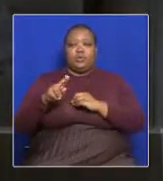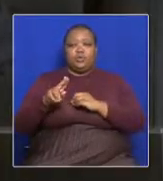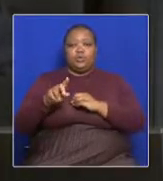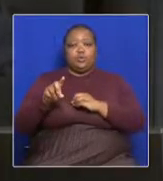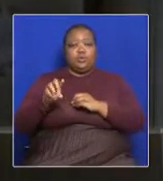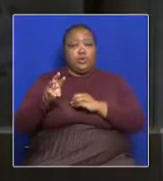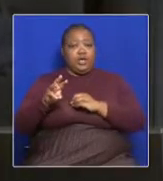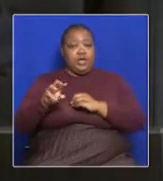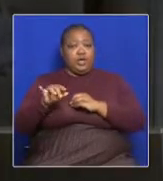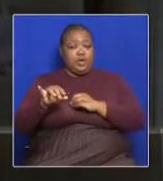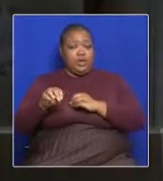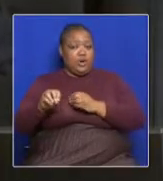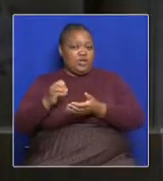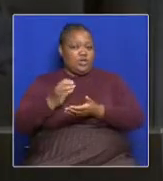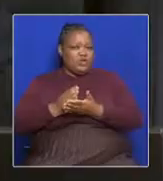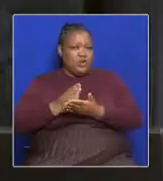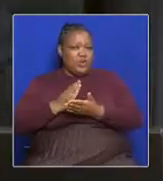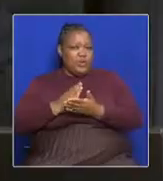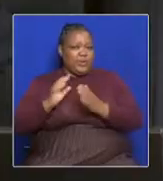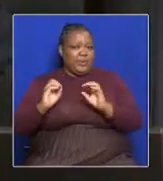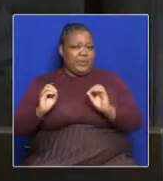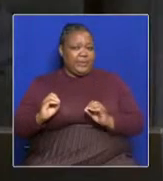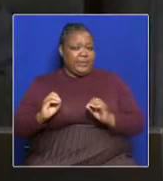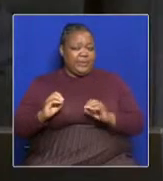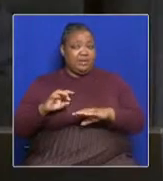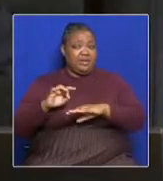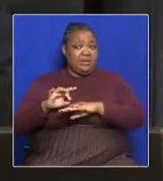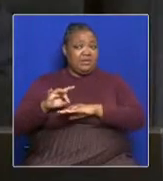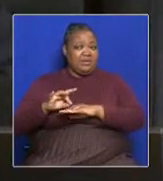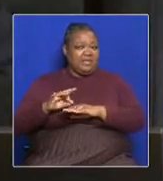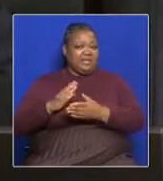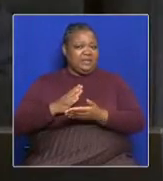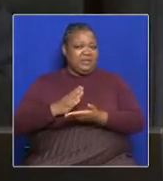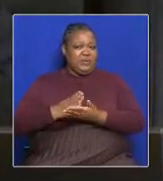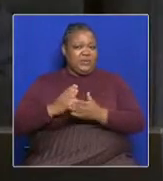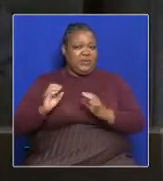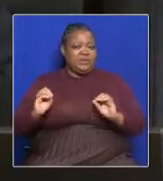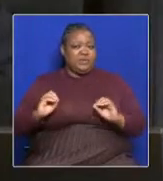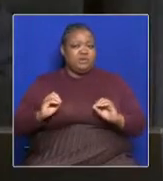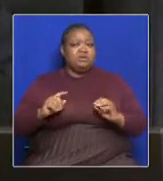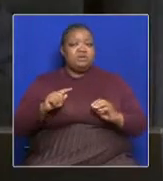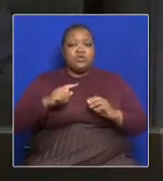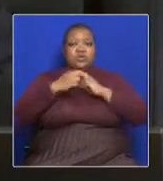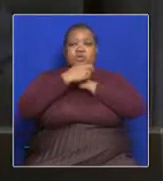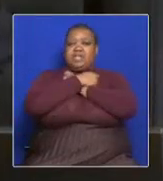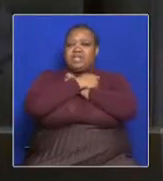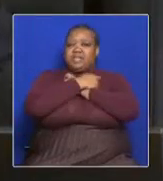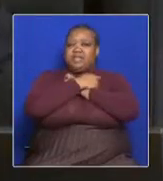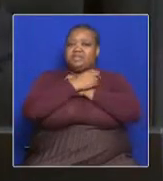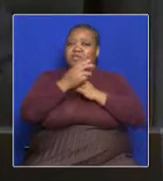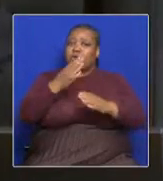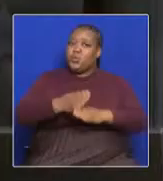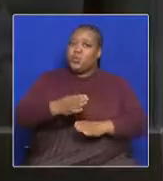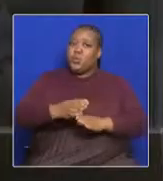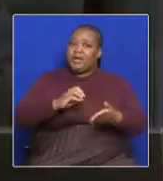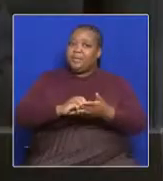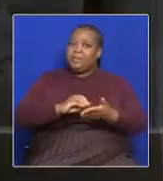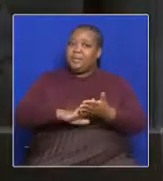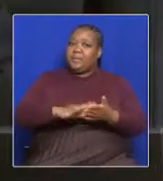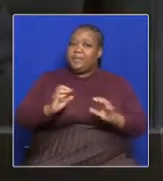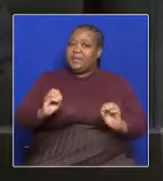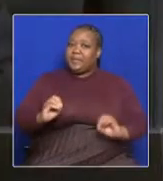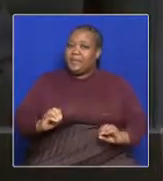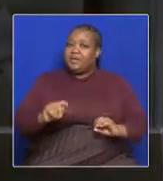on leave, so obviously it's not recorded as you being on duty, and here you are giving